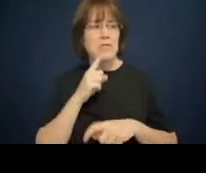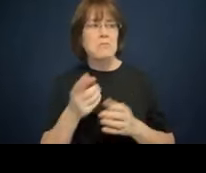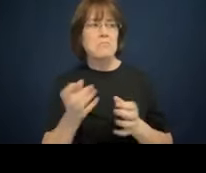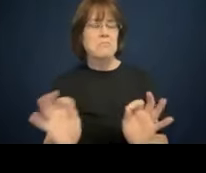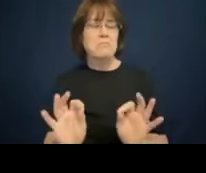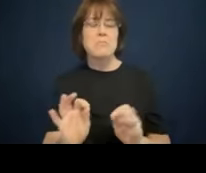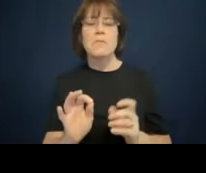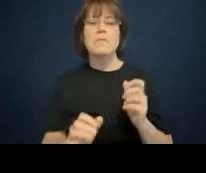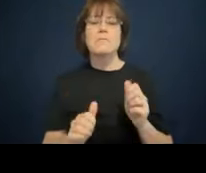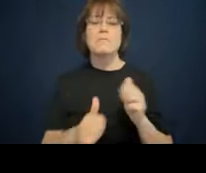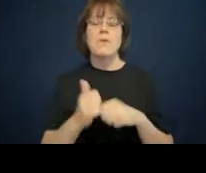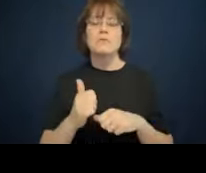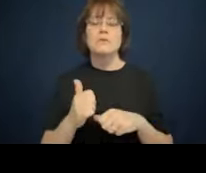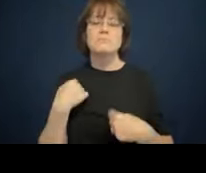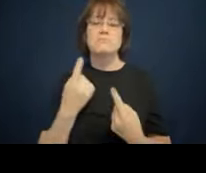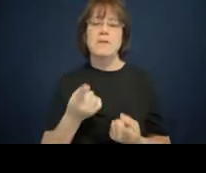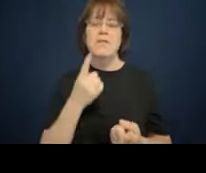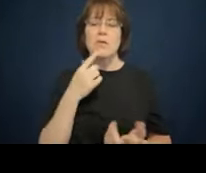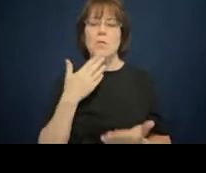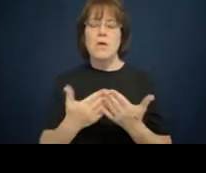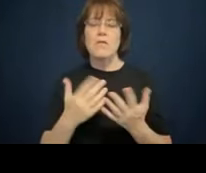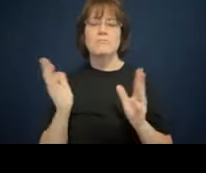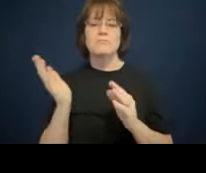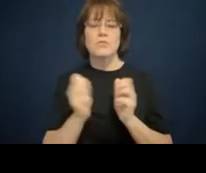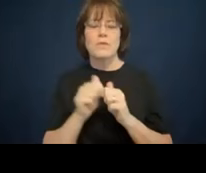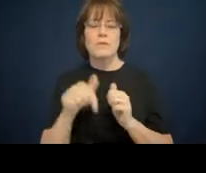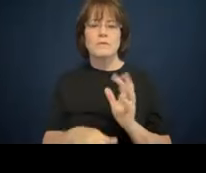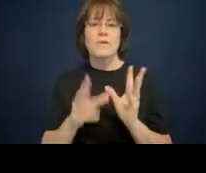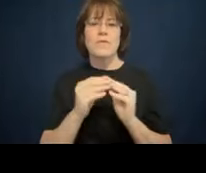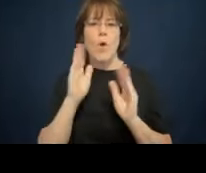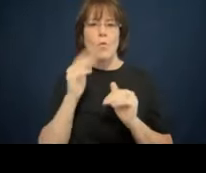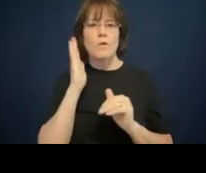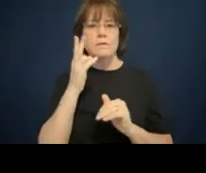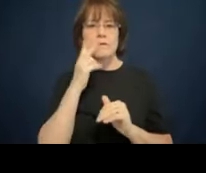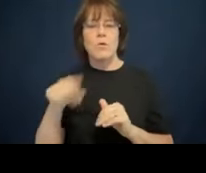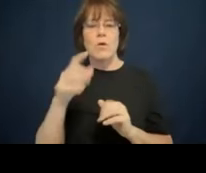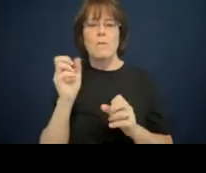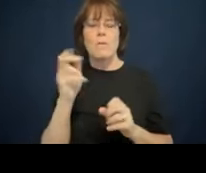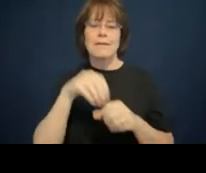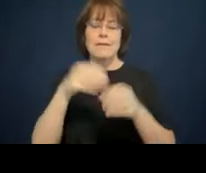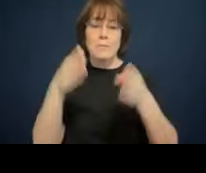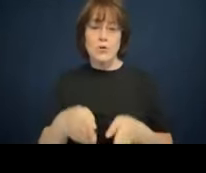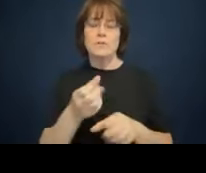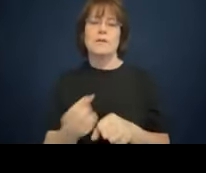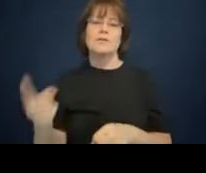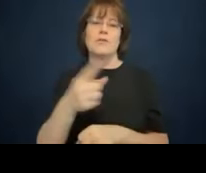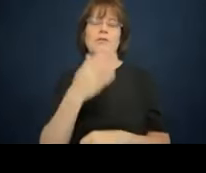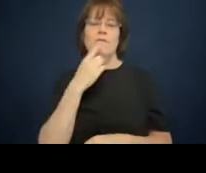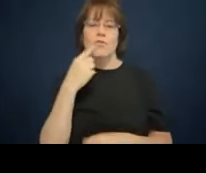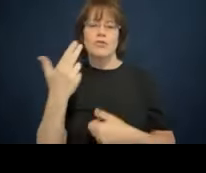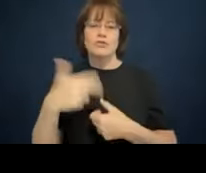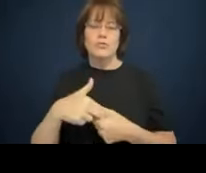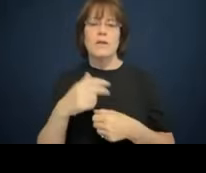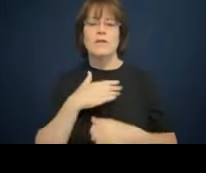minor, and overall things went really well. And we hope we'll see you all back in person next year. So thank you for attending